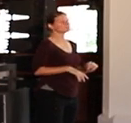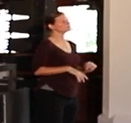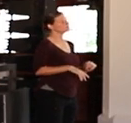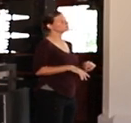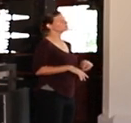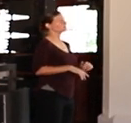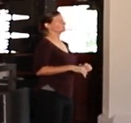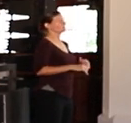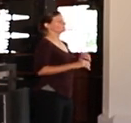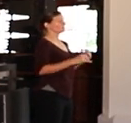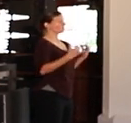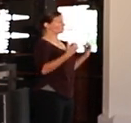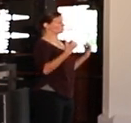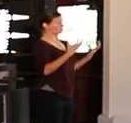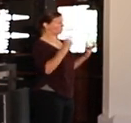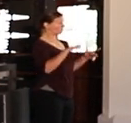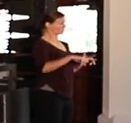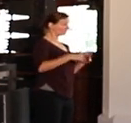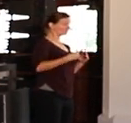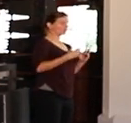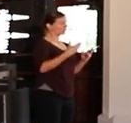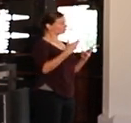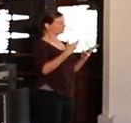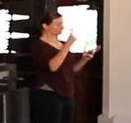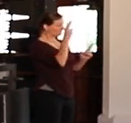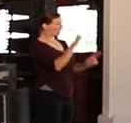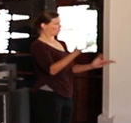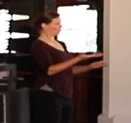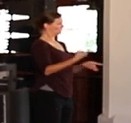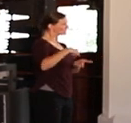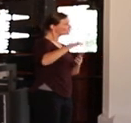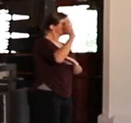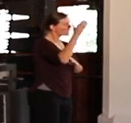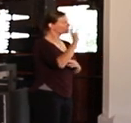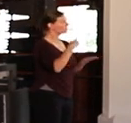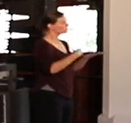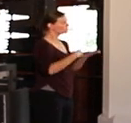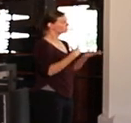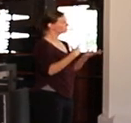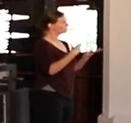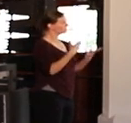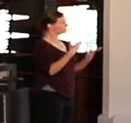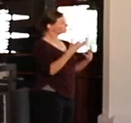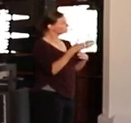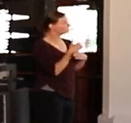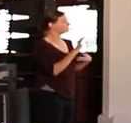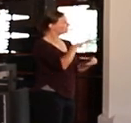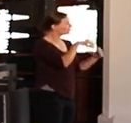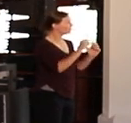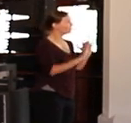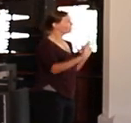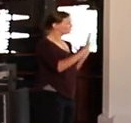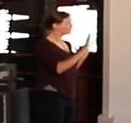Okay, so let me begin by saying that it is an honor to be with you and to share in this journey with you over the course of the